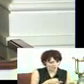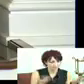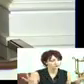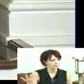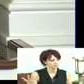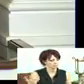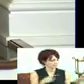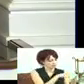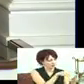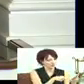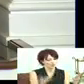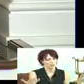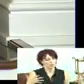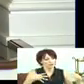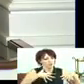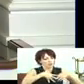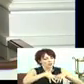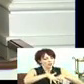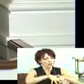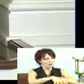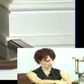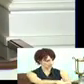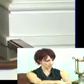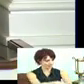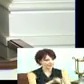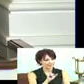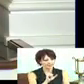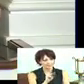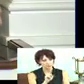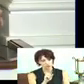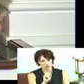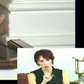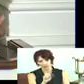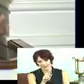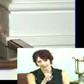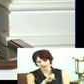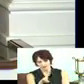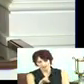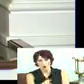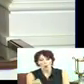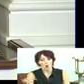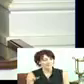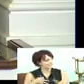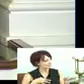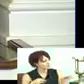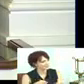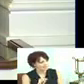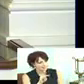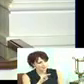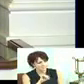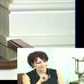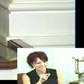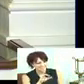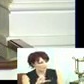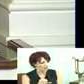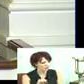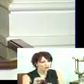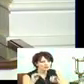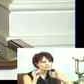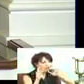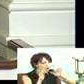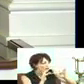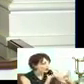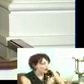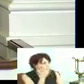integrated spirituality. Dr. Peck describes it as mystic spirituality because he says at this